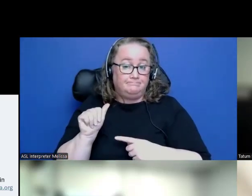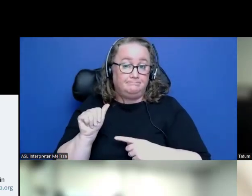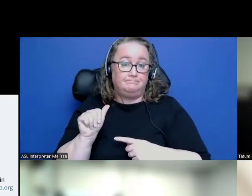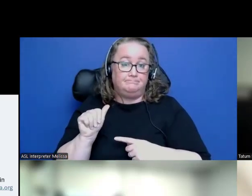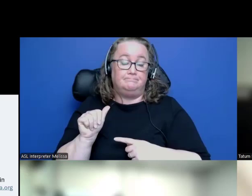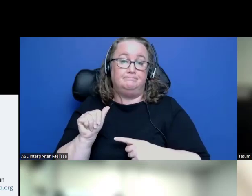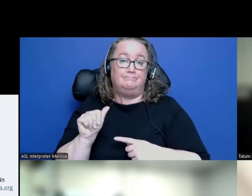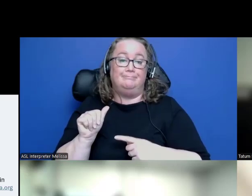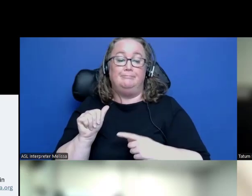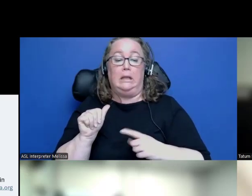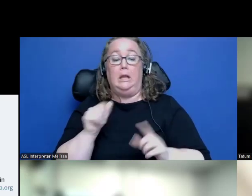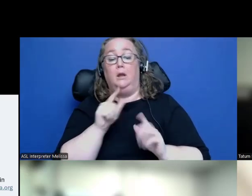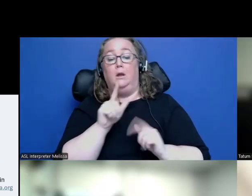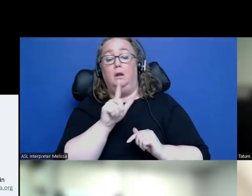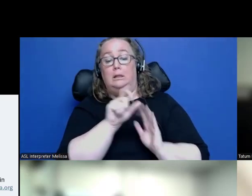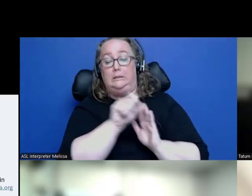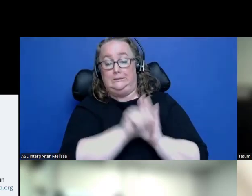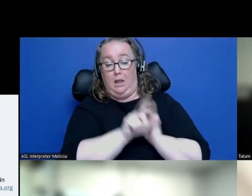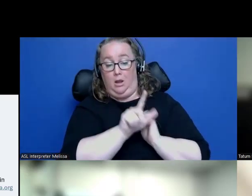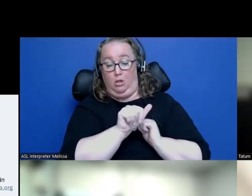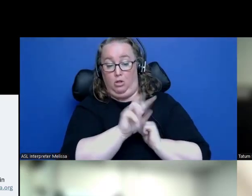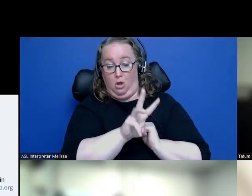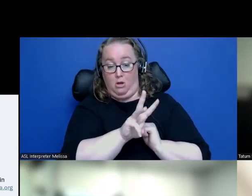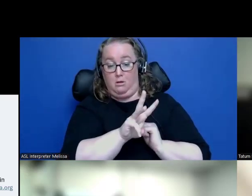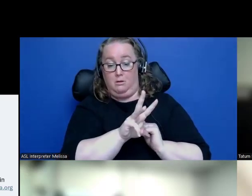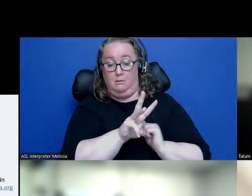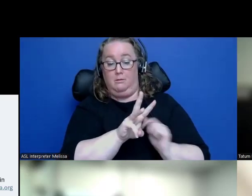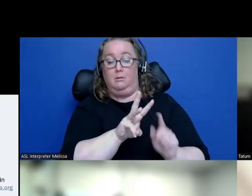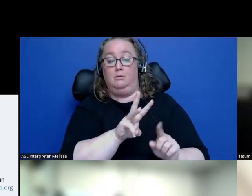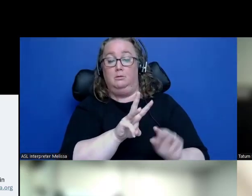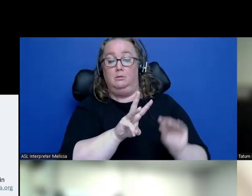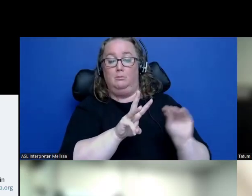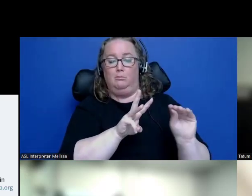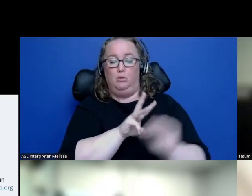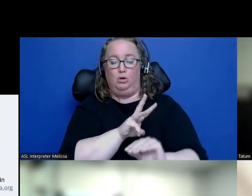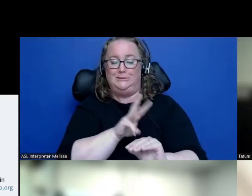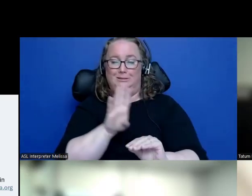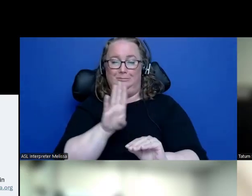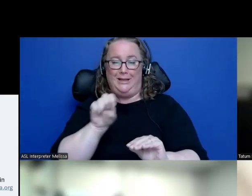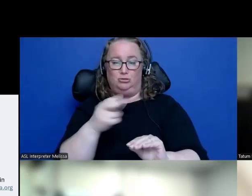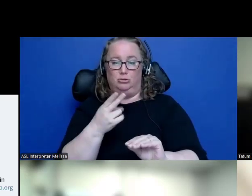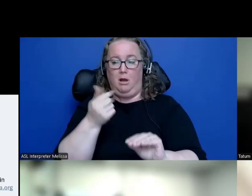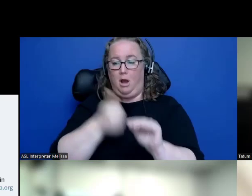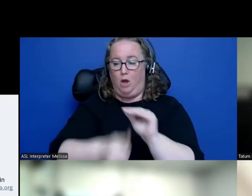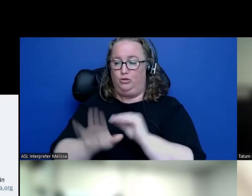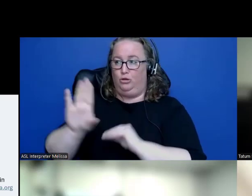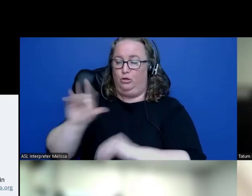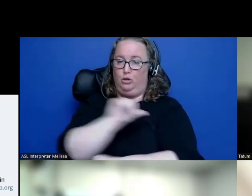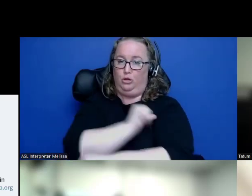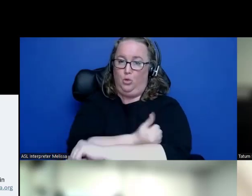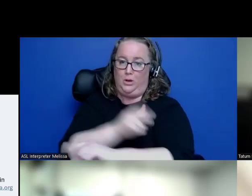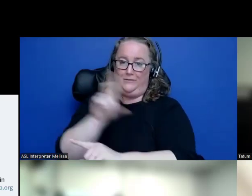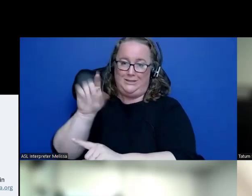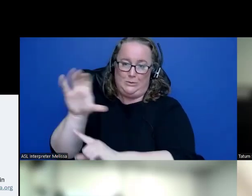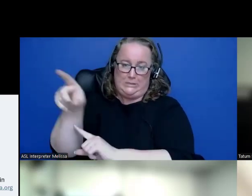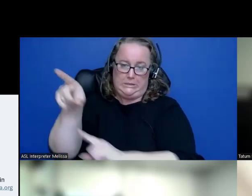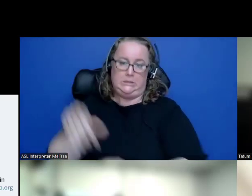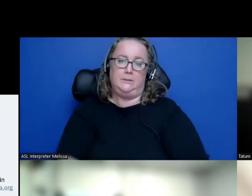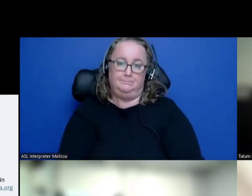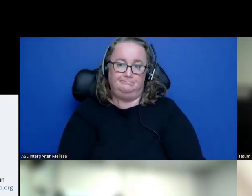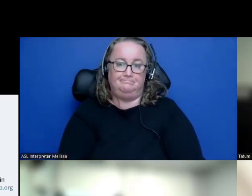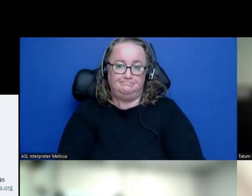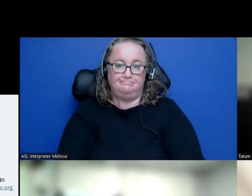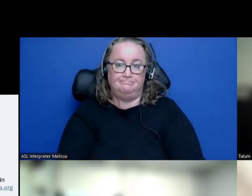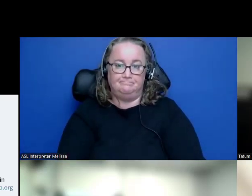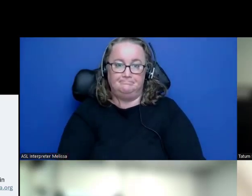that state law puts Bridgewater State Hospital under the authority of the Department of Correction.